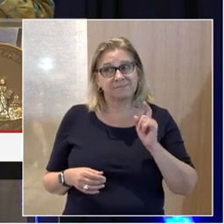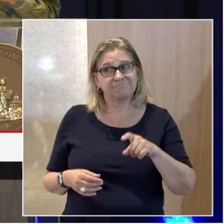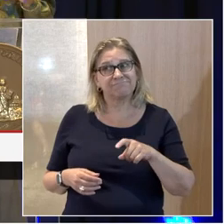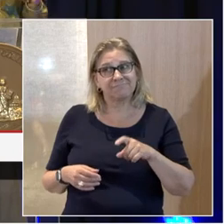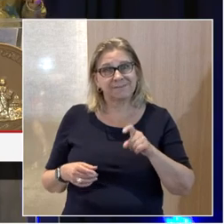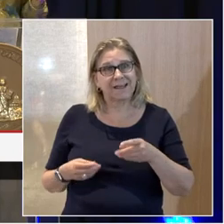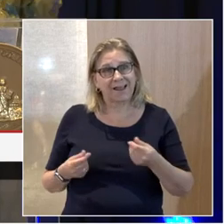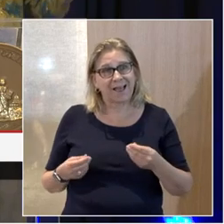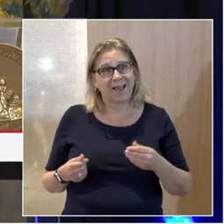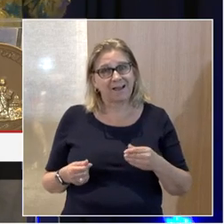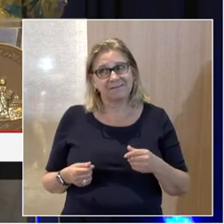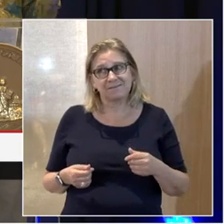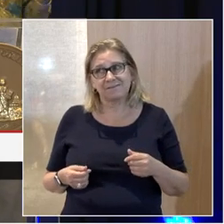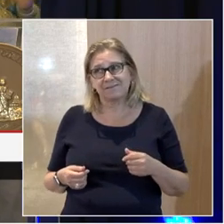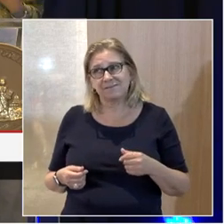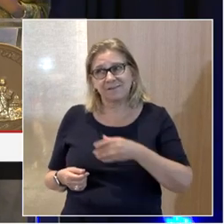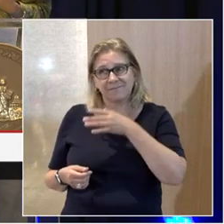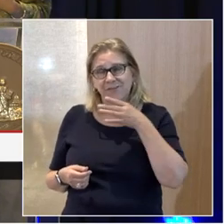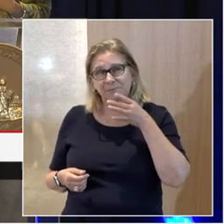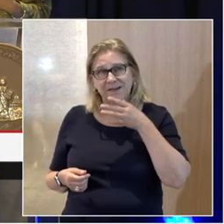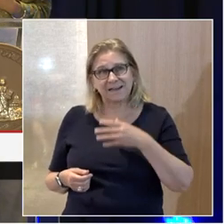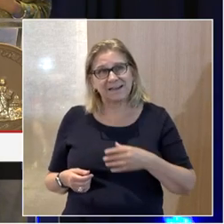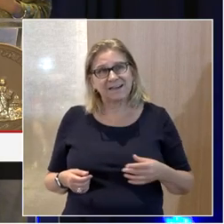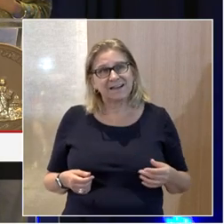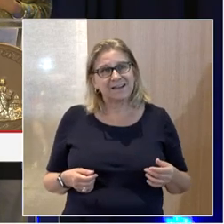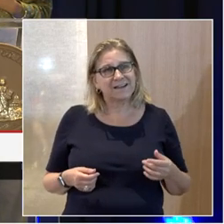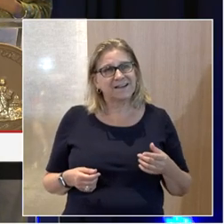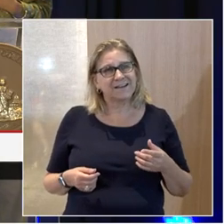What about all these buildings? They can be used for urban